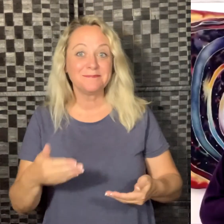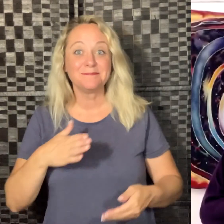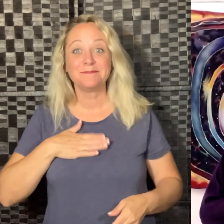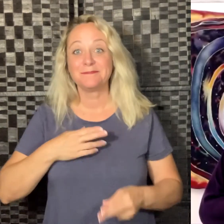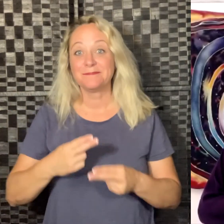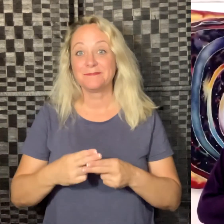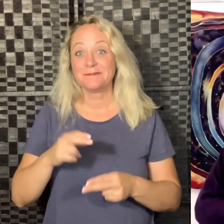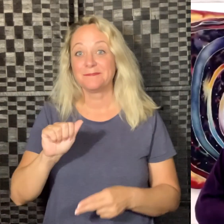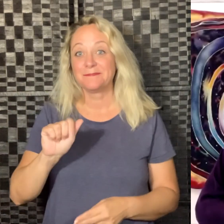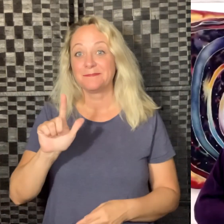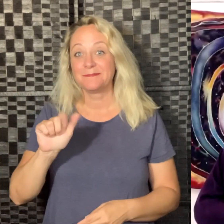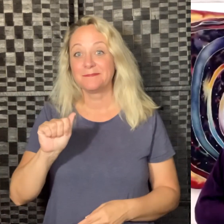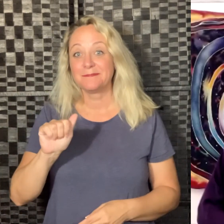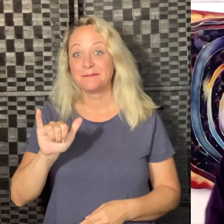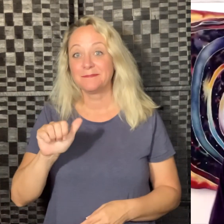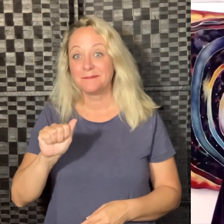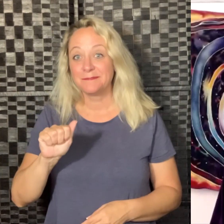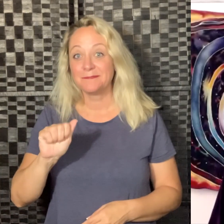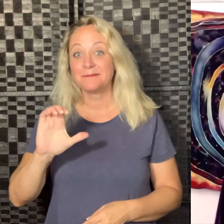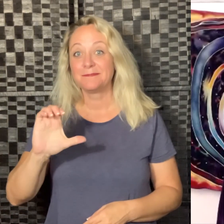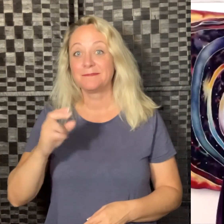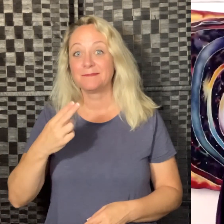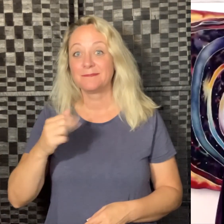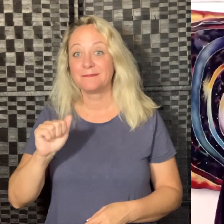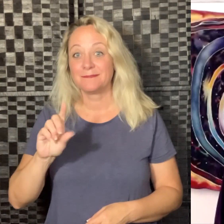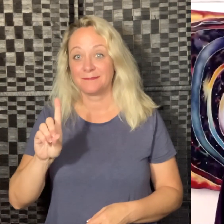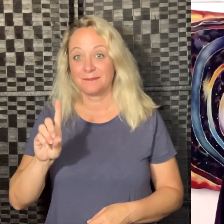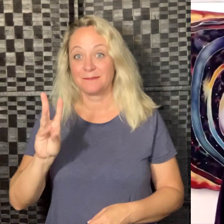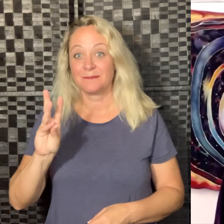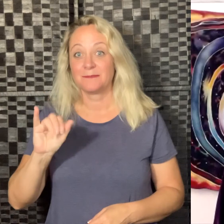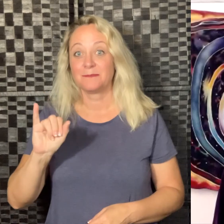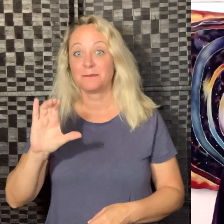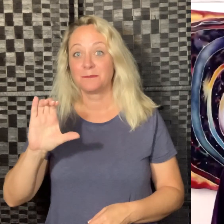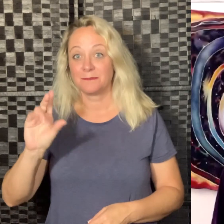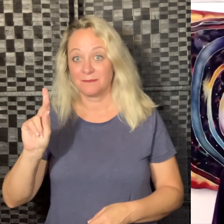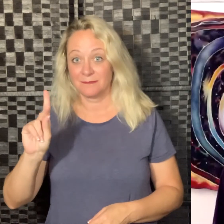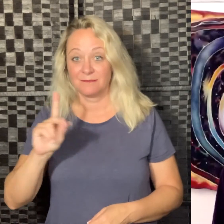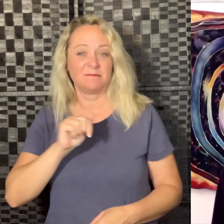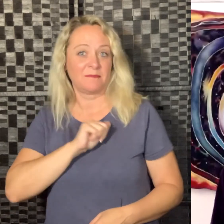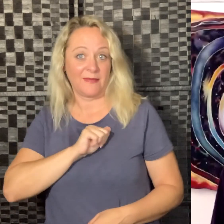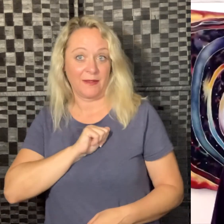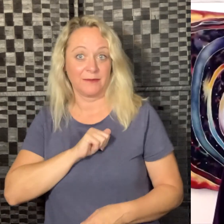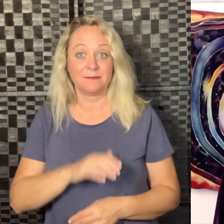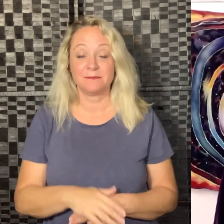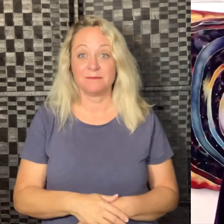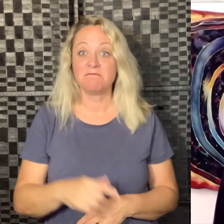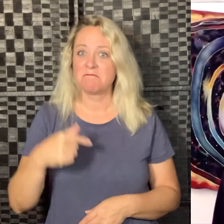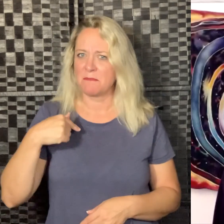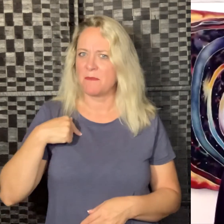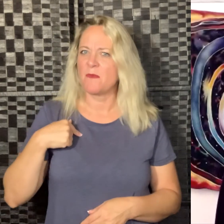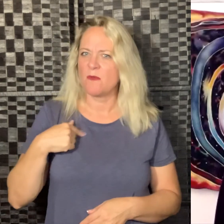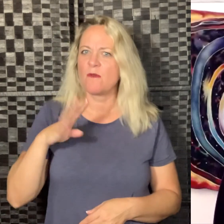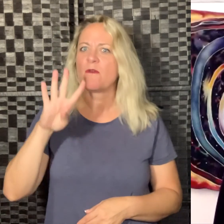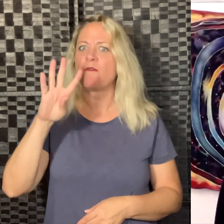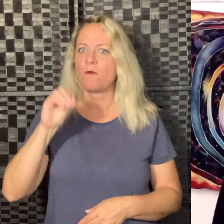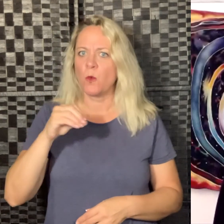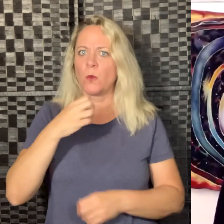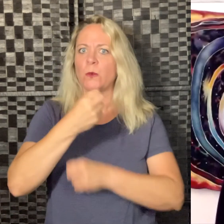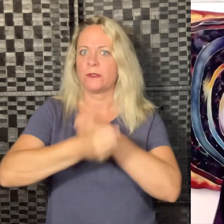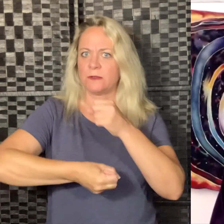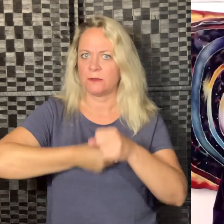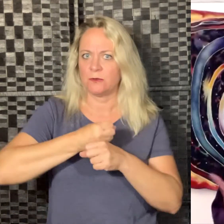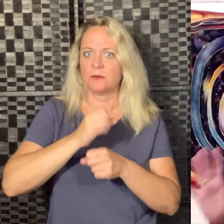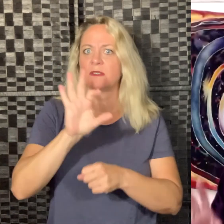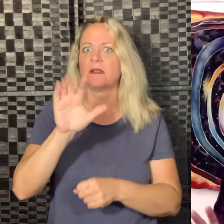Greetings. My name is Alea Chadwick. My background is 40 years of life